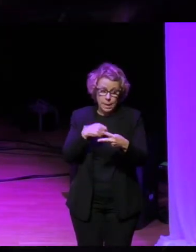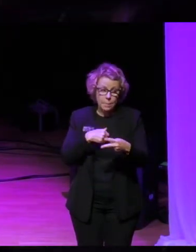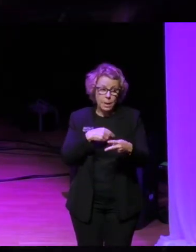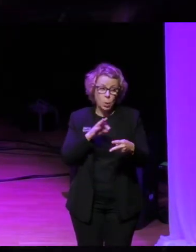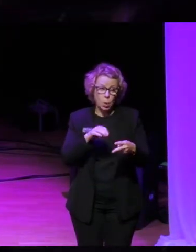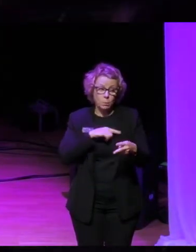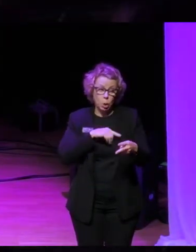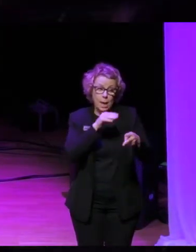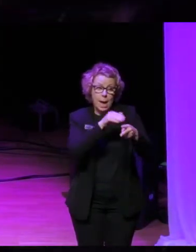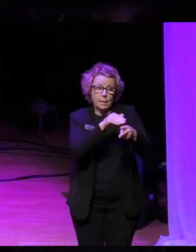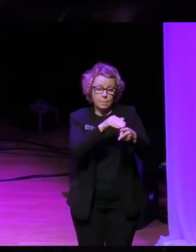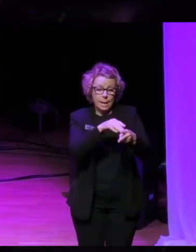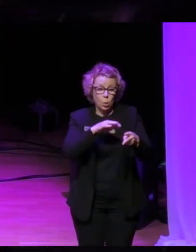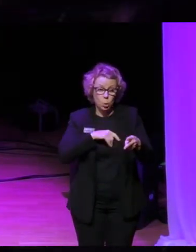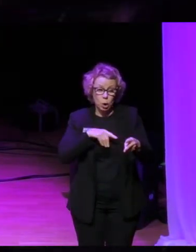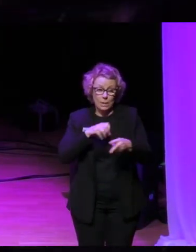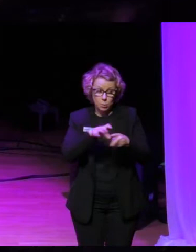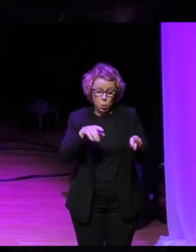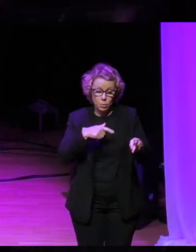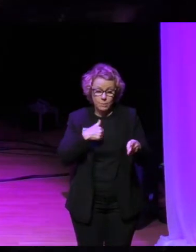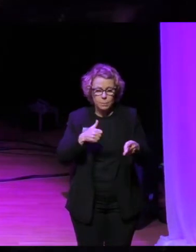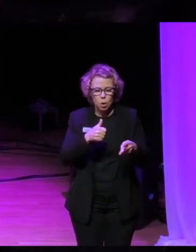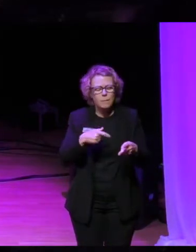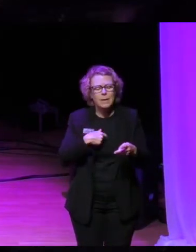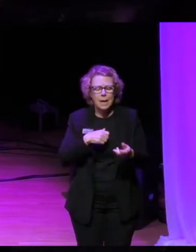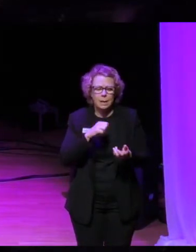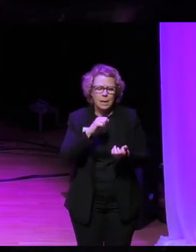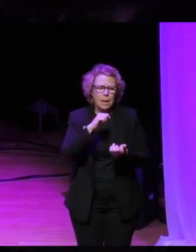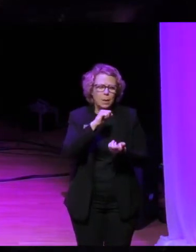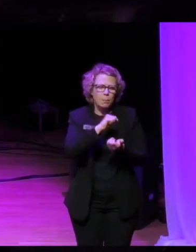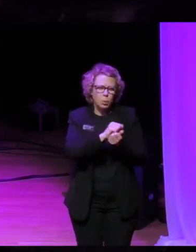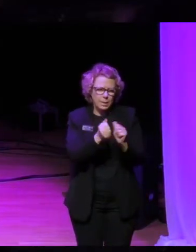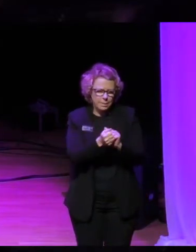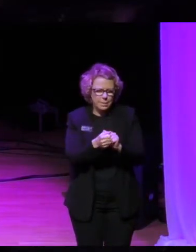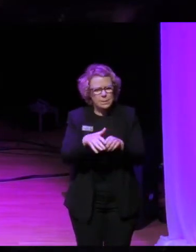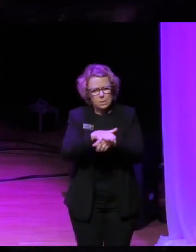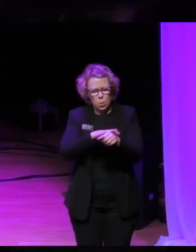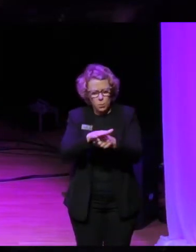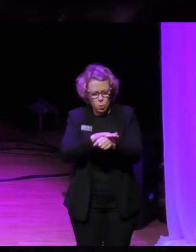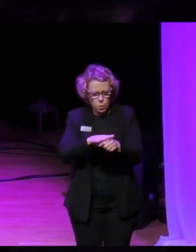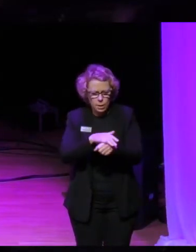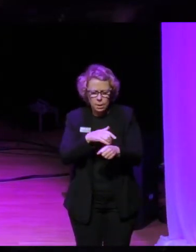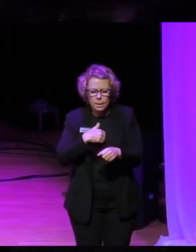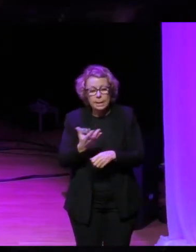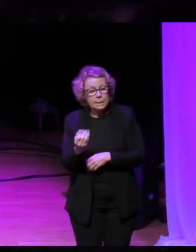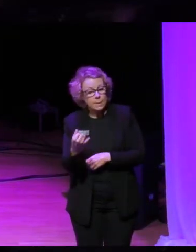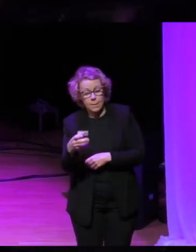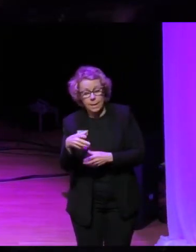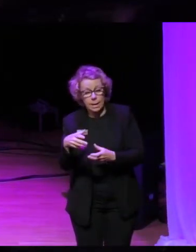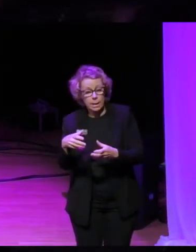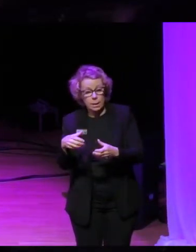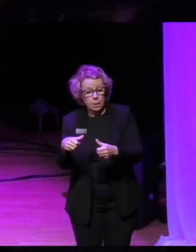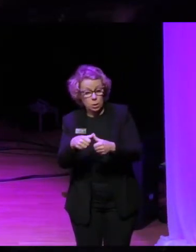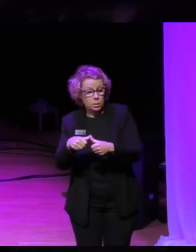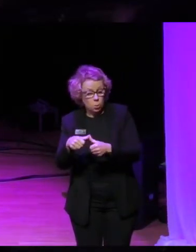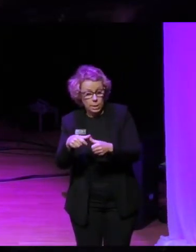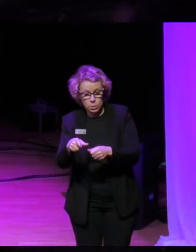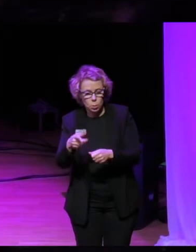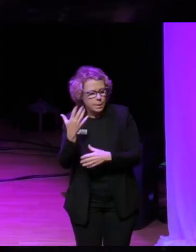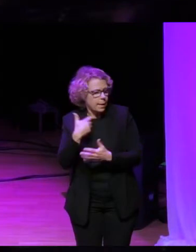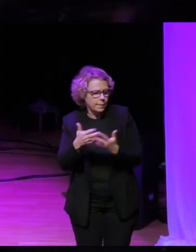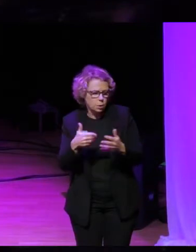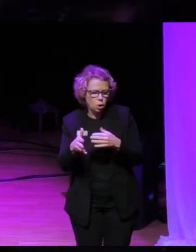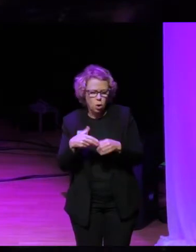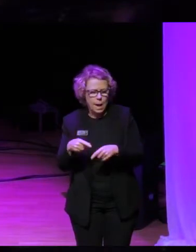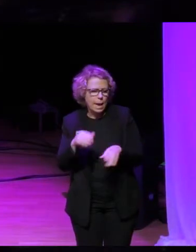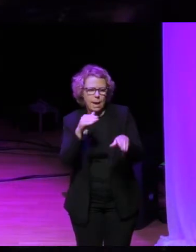that's led by the political branches. It's not something where a civil society group can go into court or take